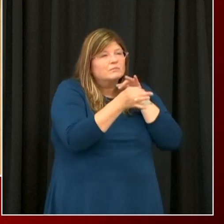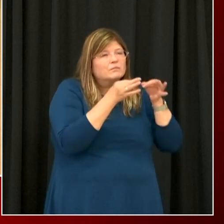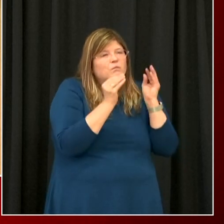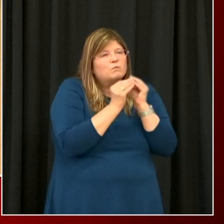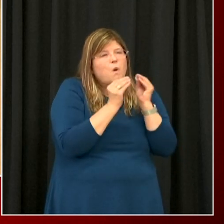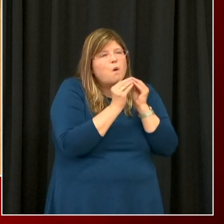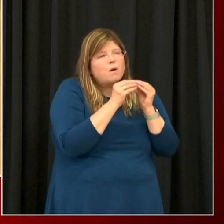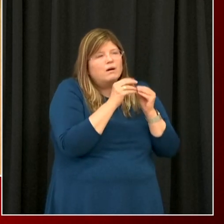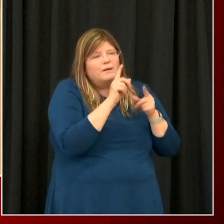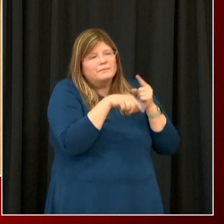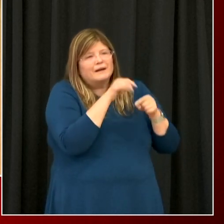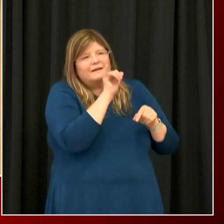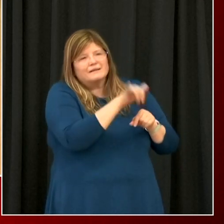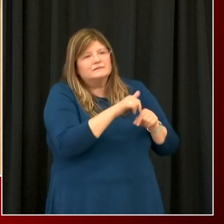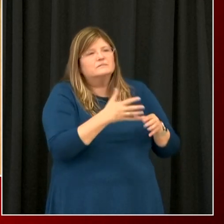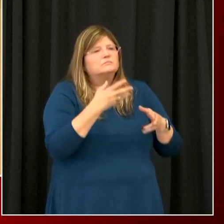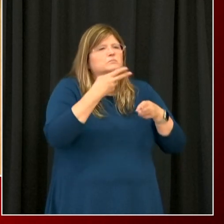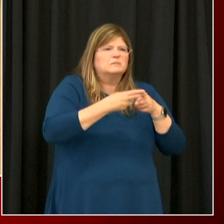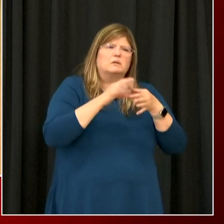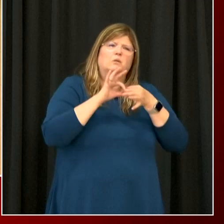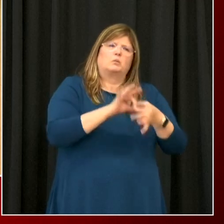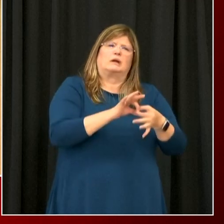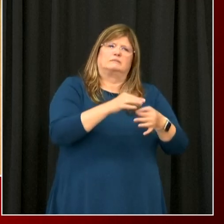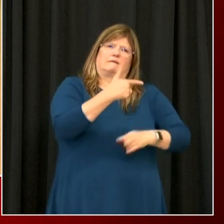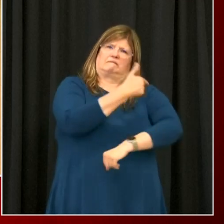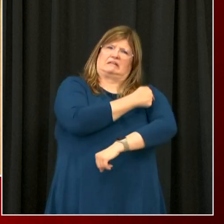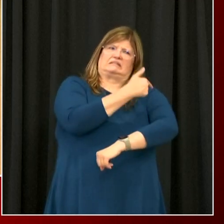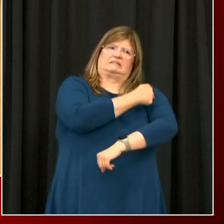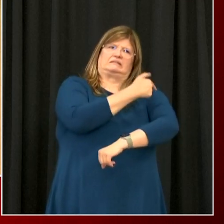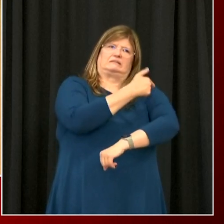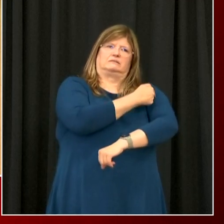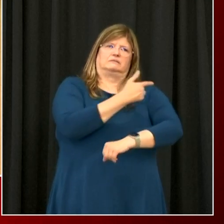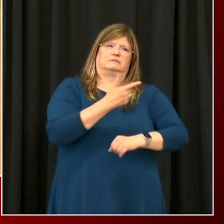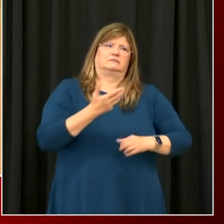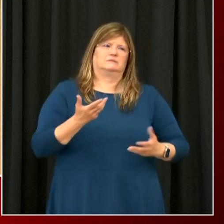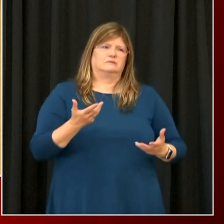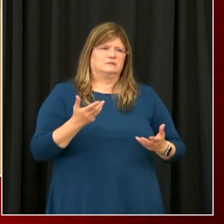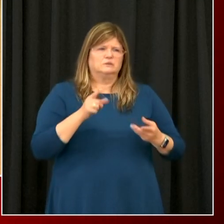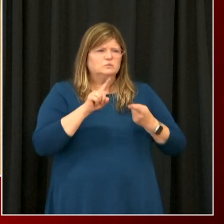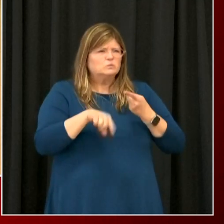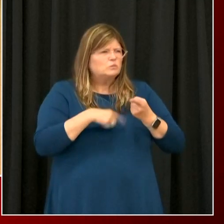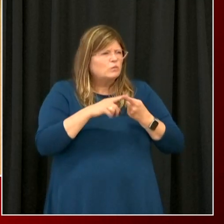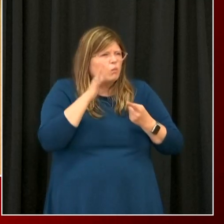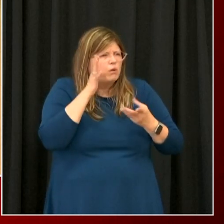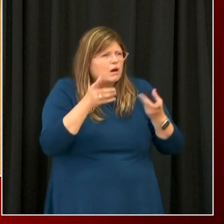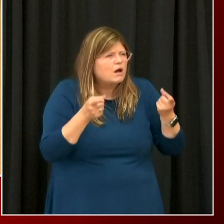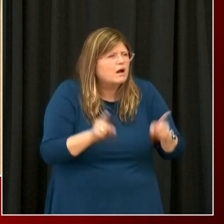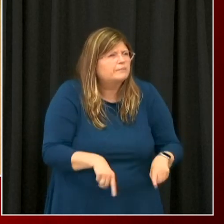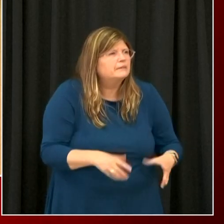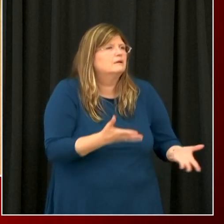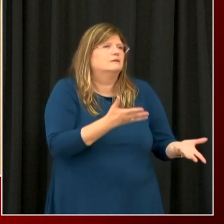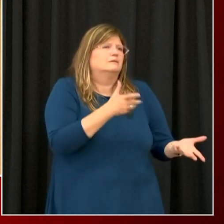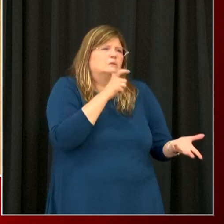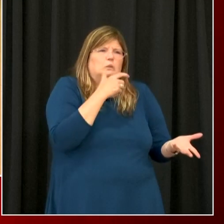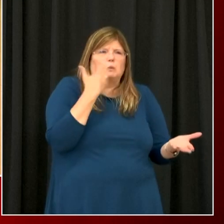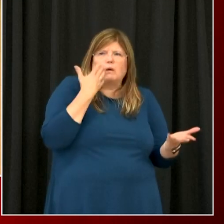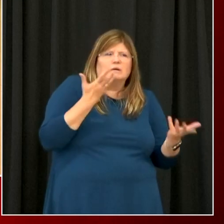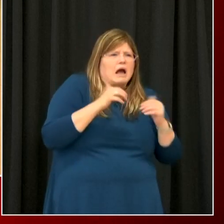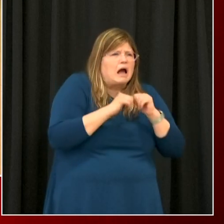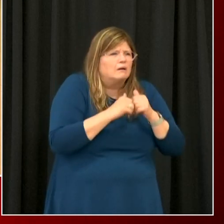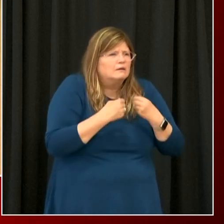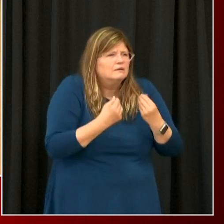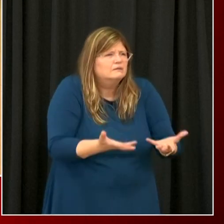you mentioned something about vaccines being like, when that happens, who knows when that'll be, but it'll be available to everyone. I'm just trying to get a better